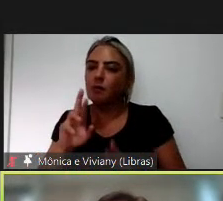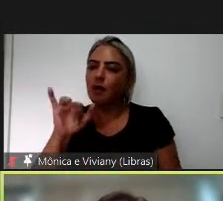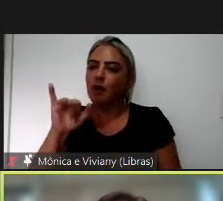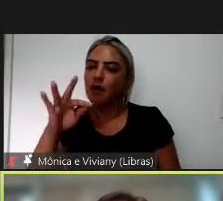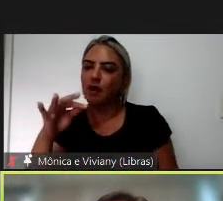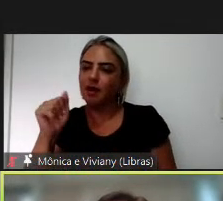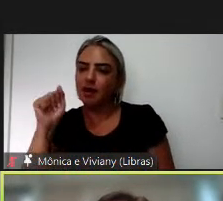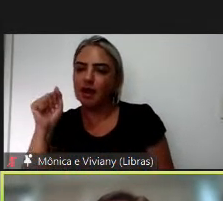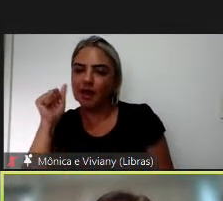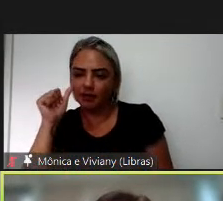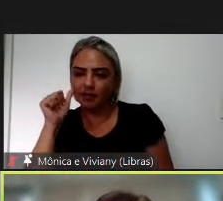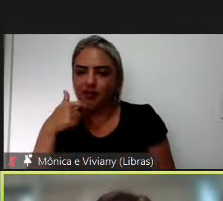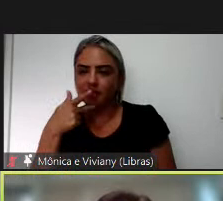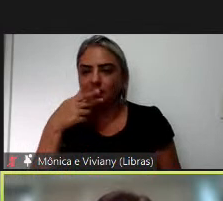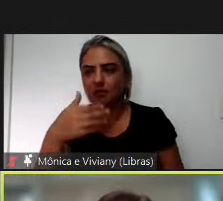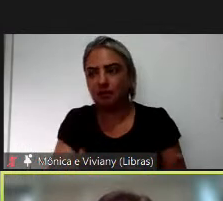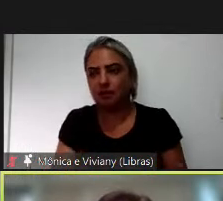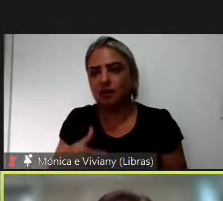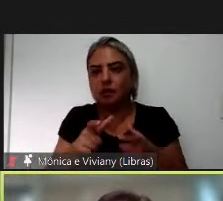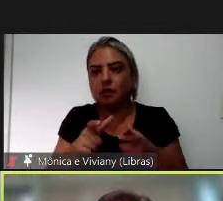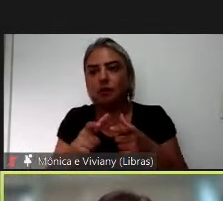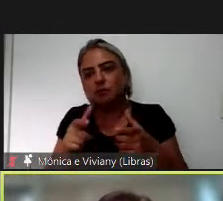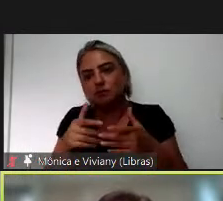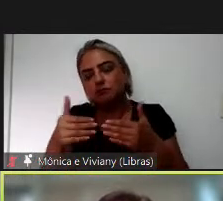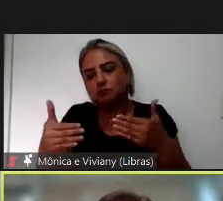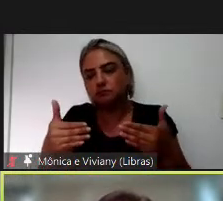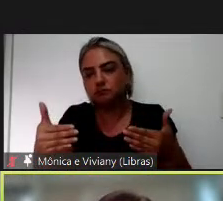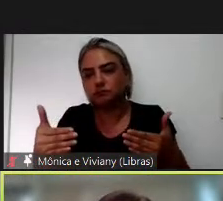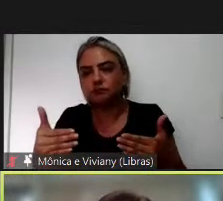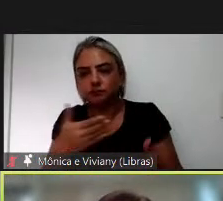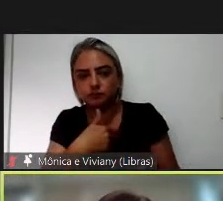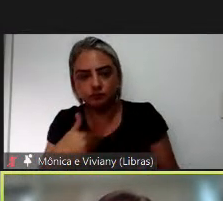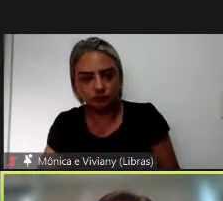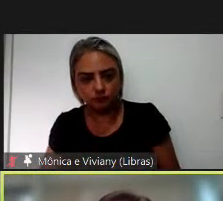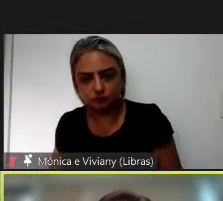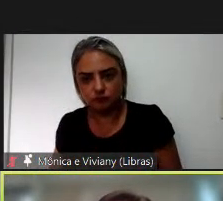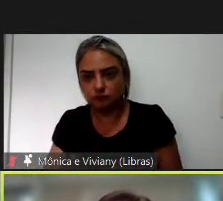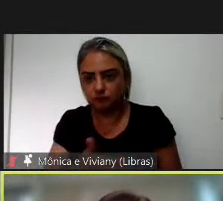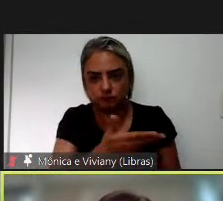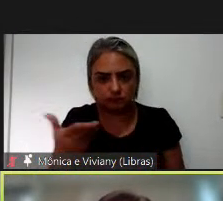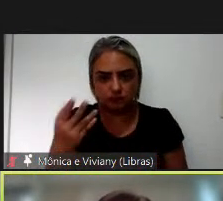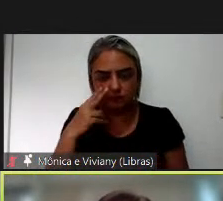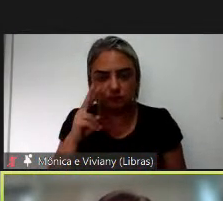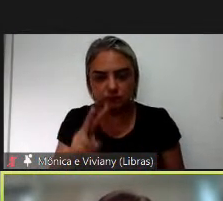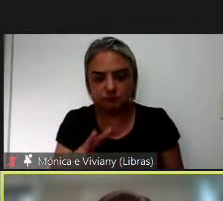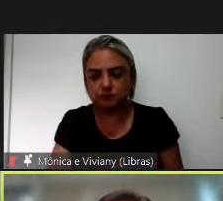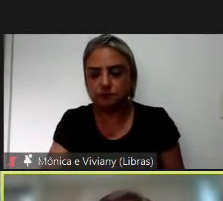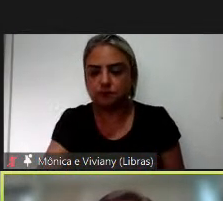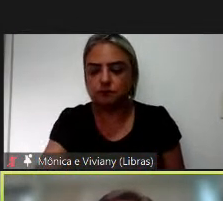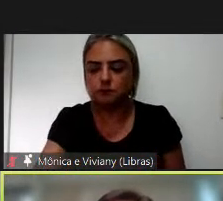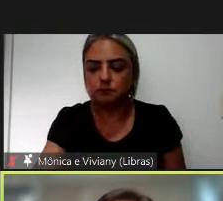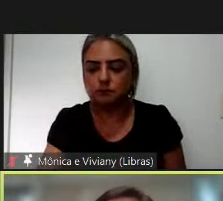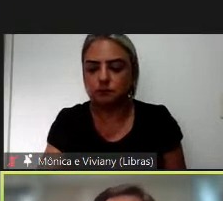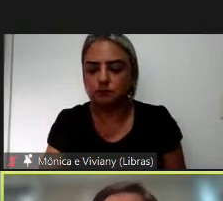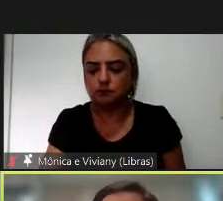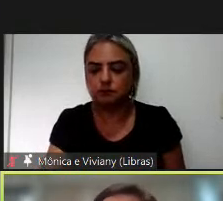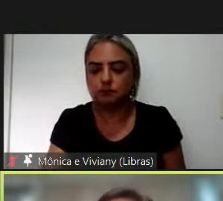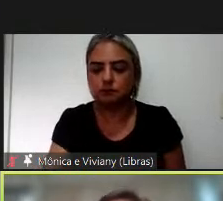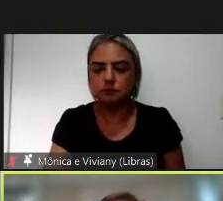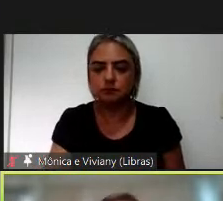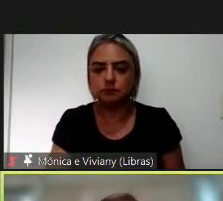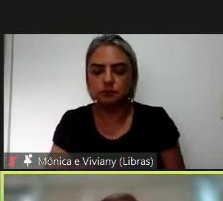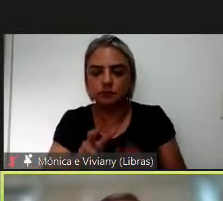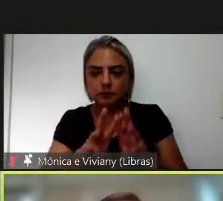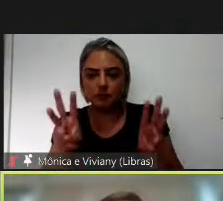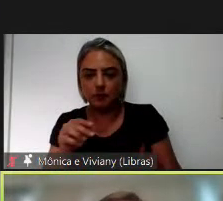As Renata said, we have an increase of these things that